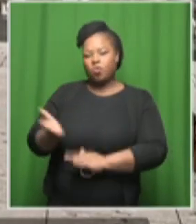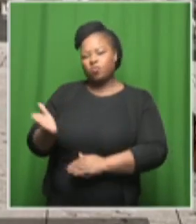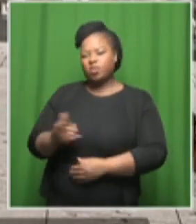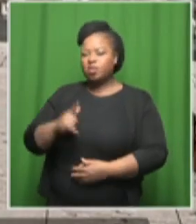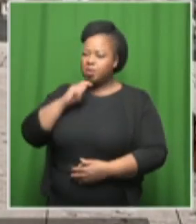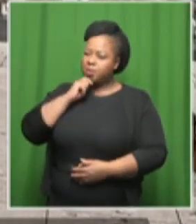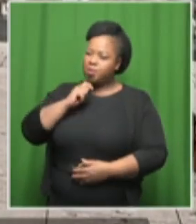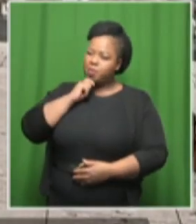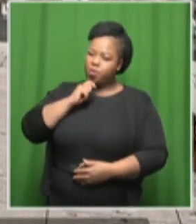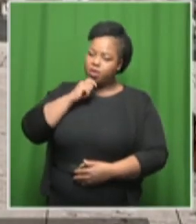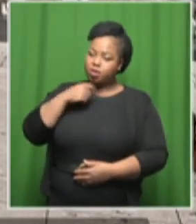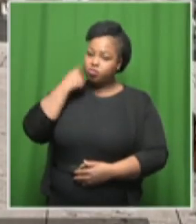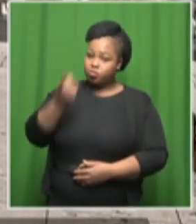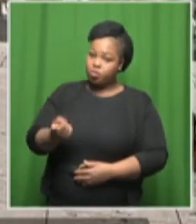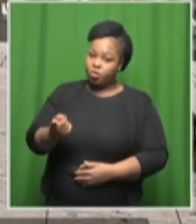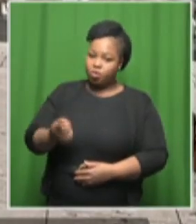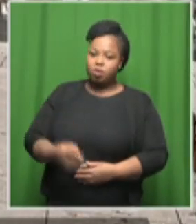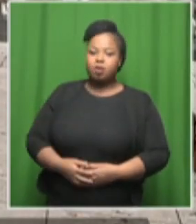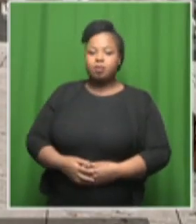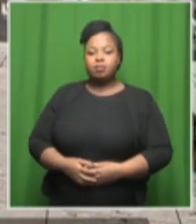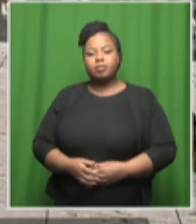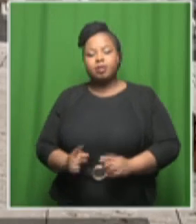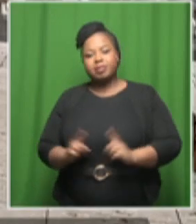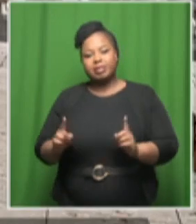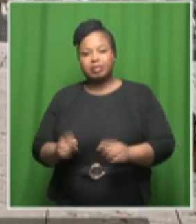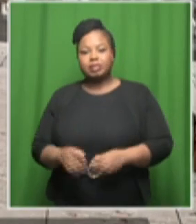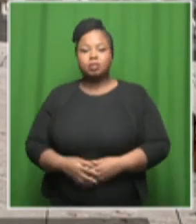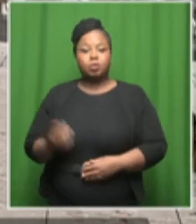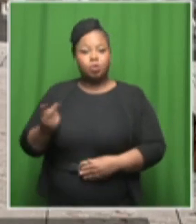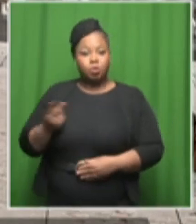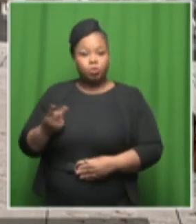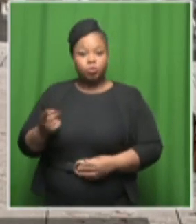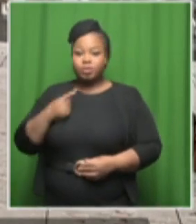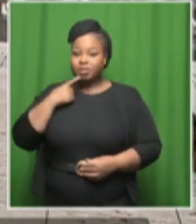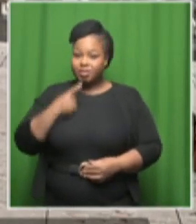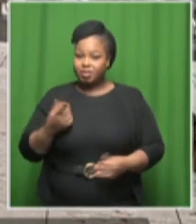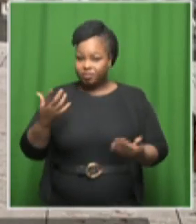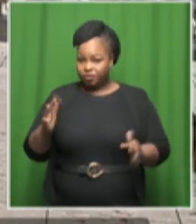morning tomorrow, and but they have also said that